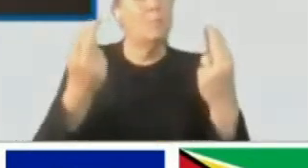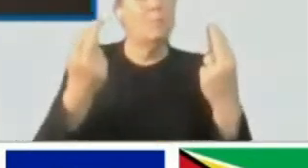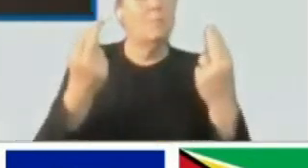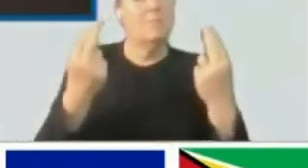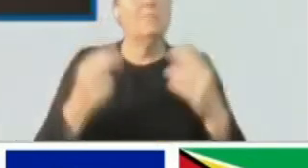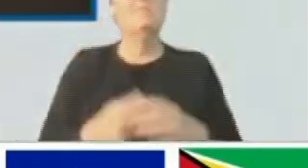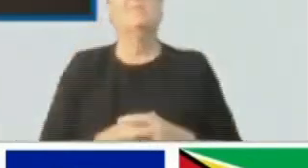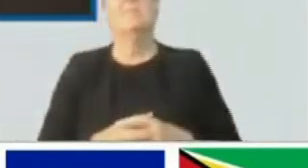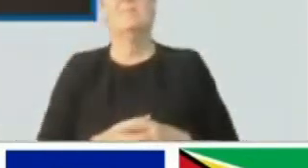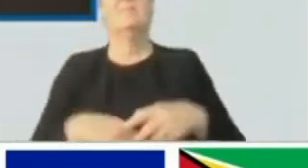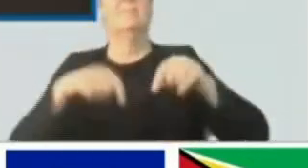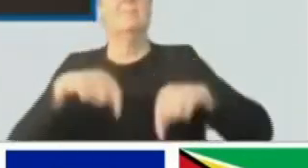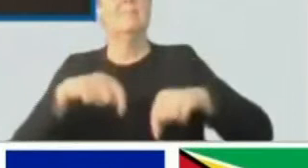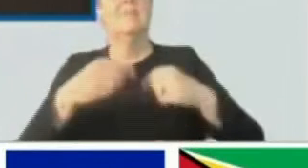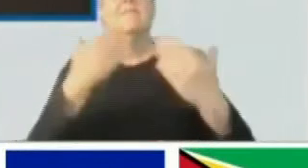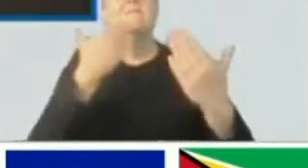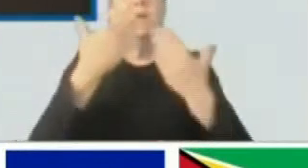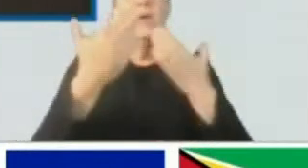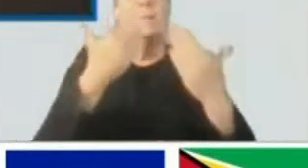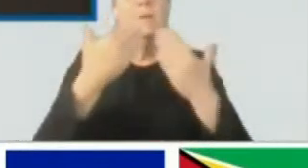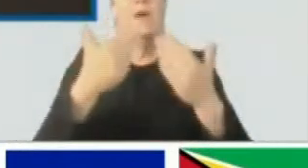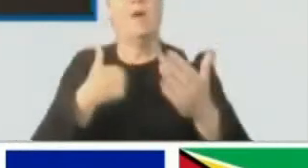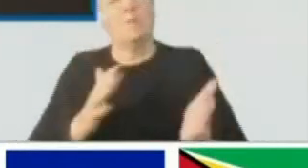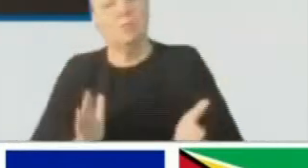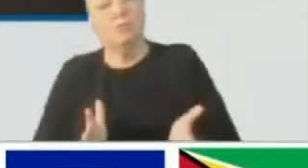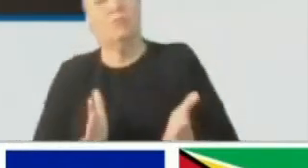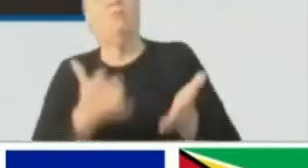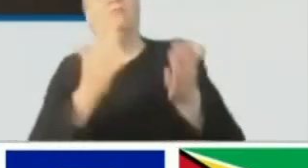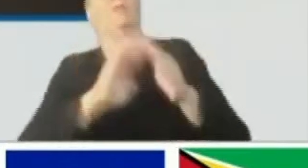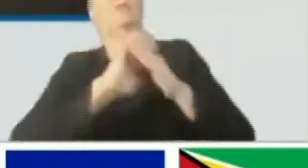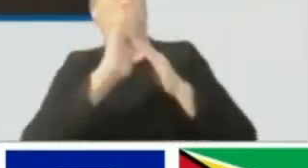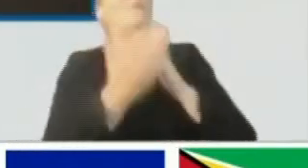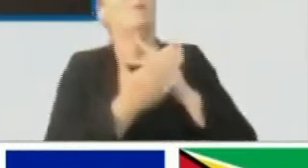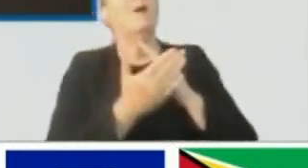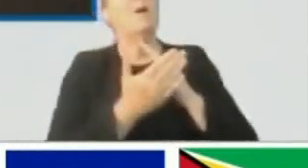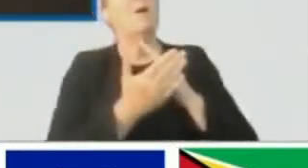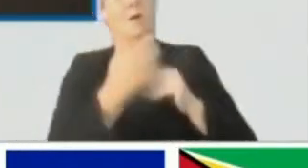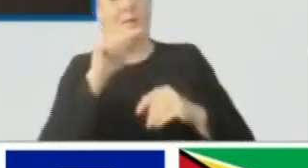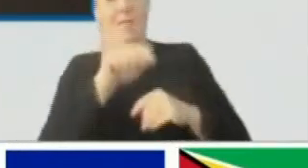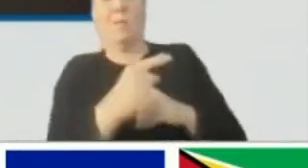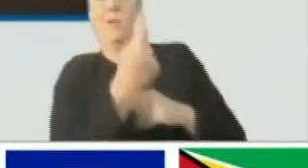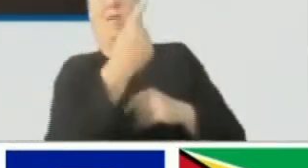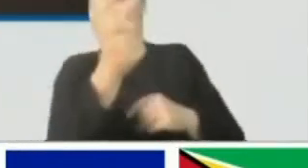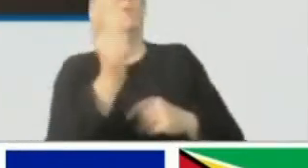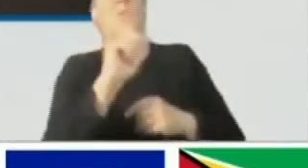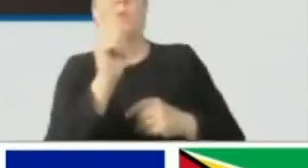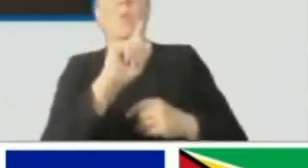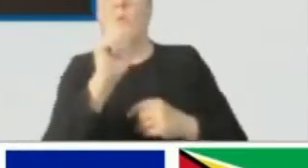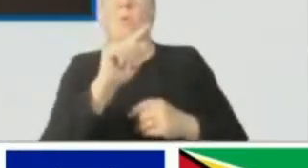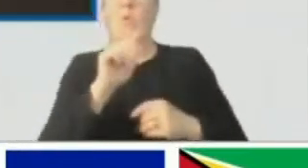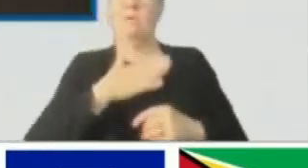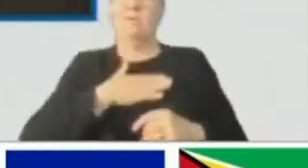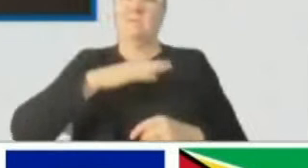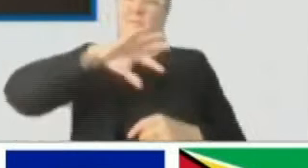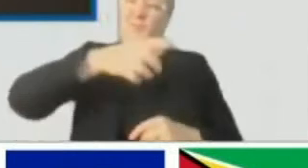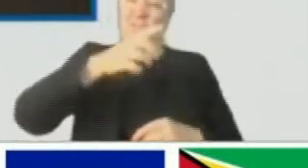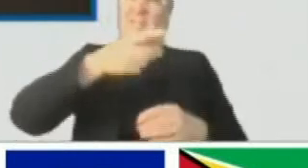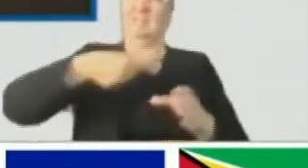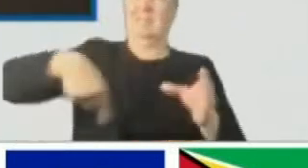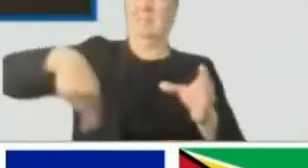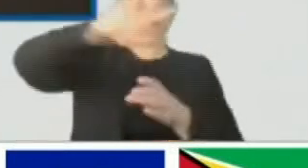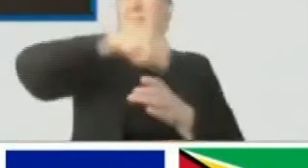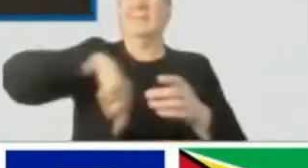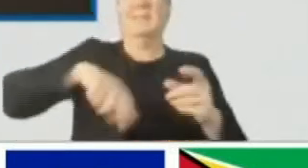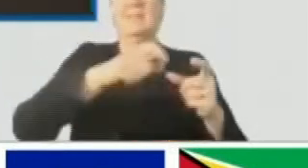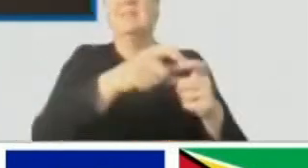Jamaica, but for the region as a whole, as we have a real platform for expressing our positions on disaster risk